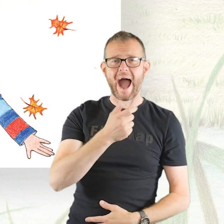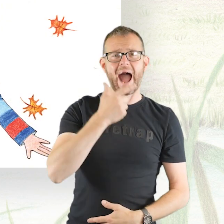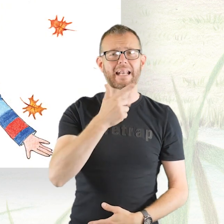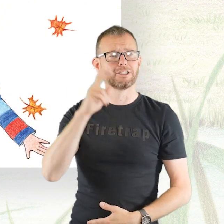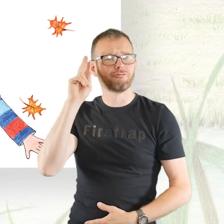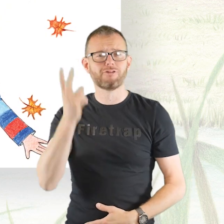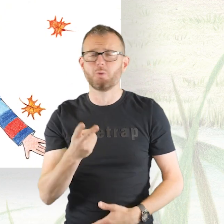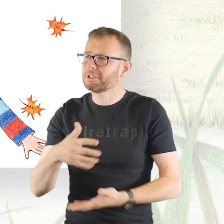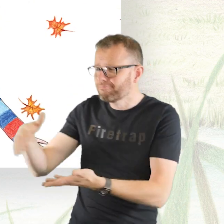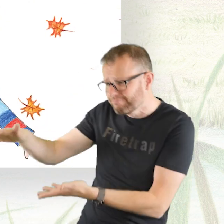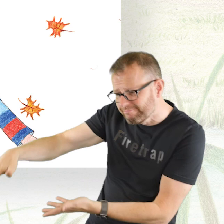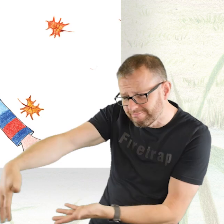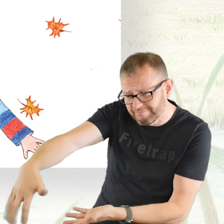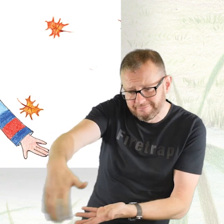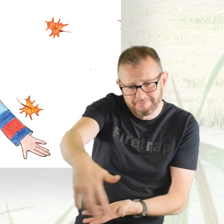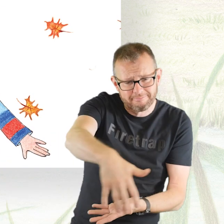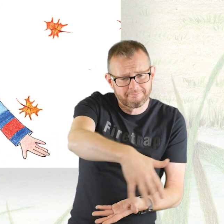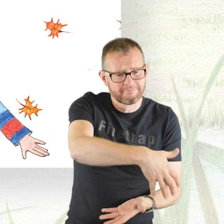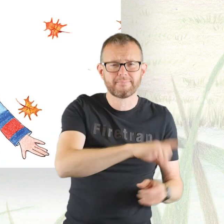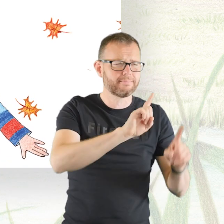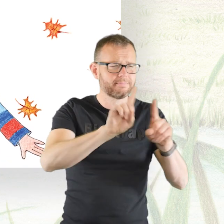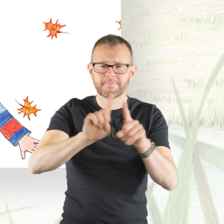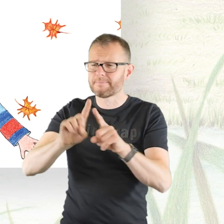Alex and Rosie collected different coloured leaves.